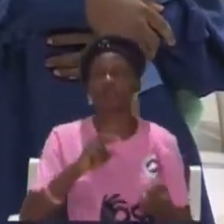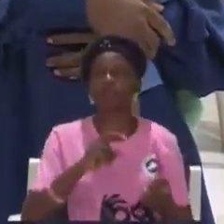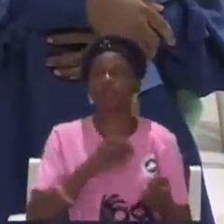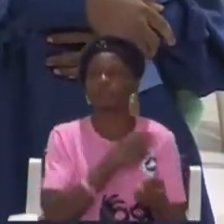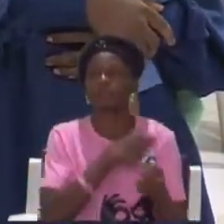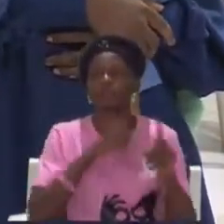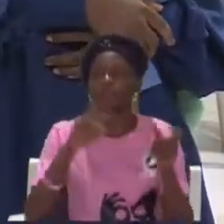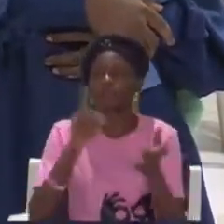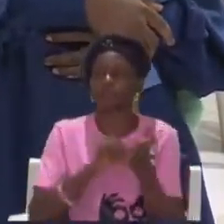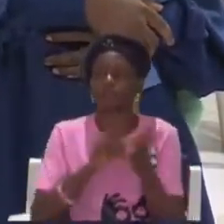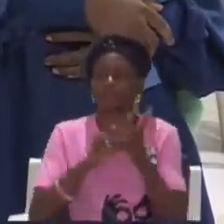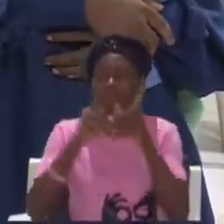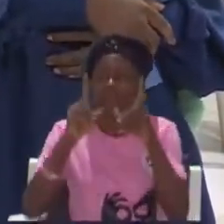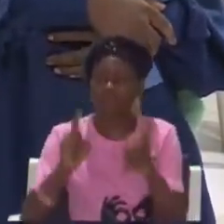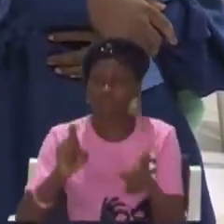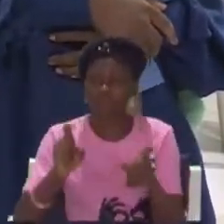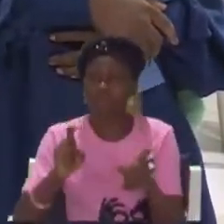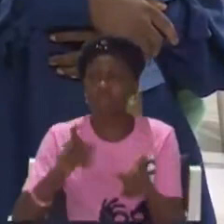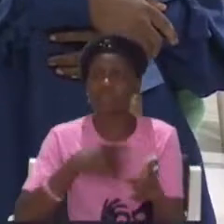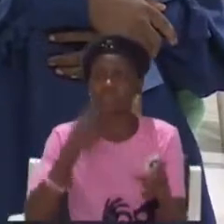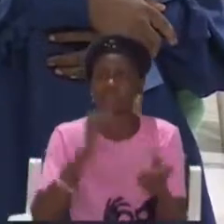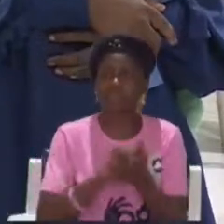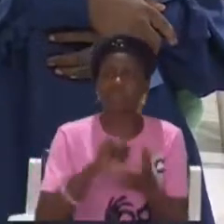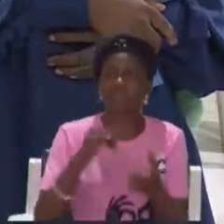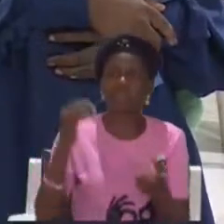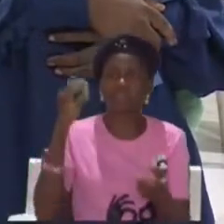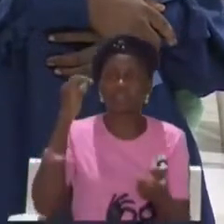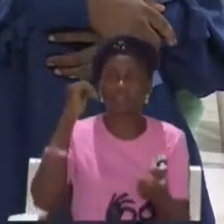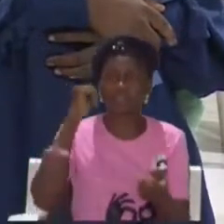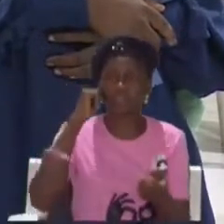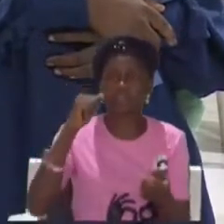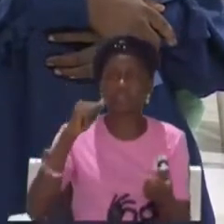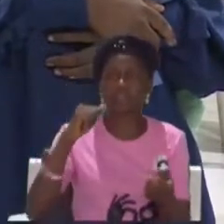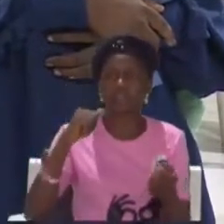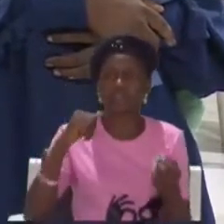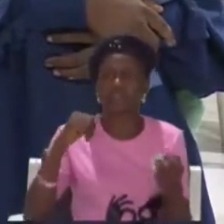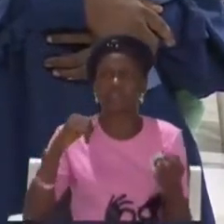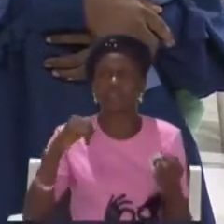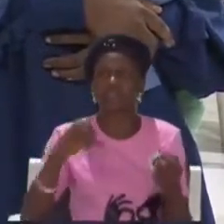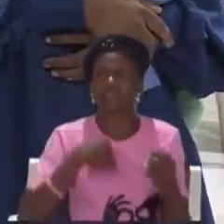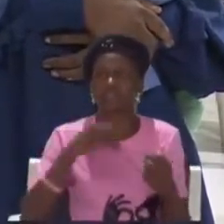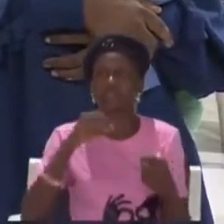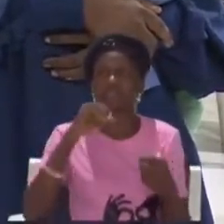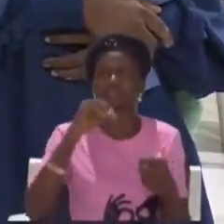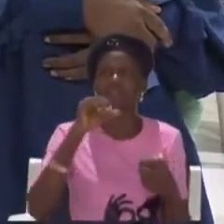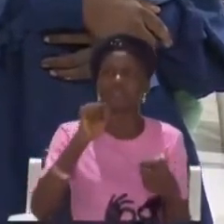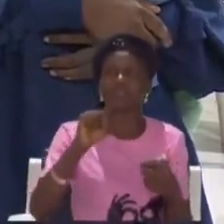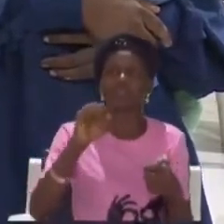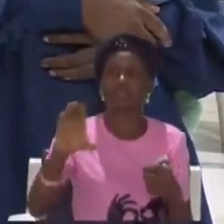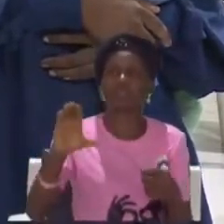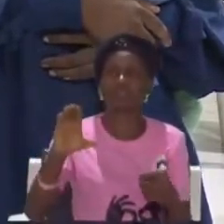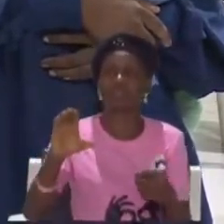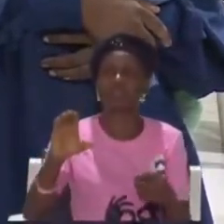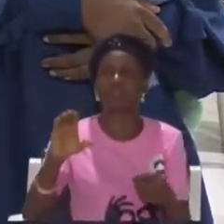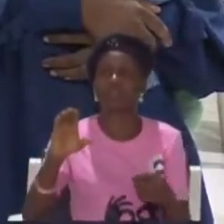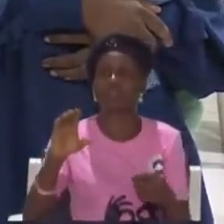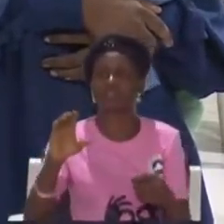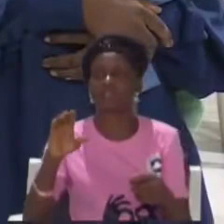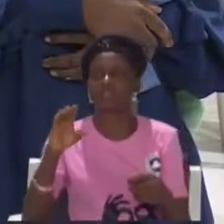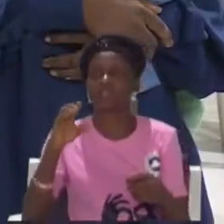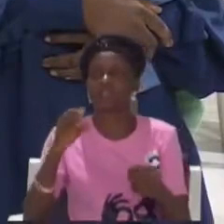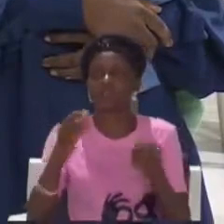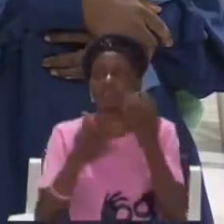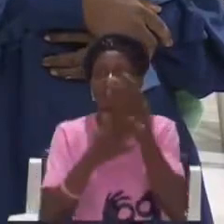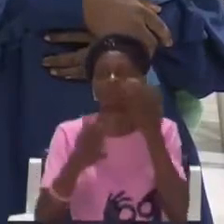doctor checked my record. He saw that I am SCF genotype because I always have